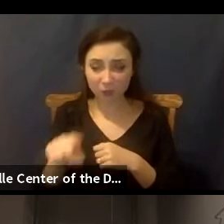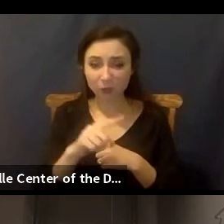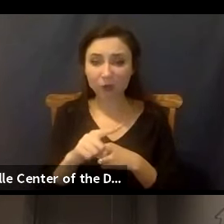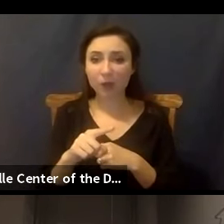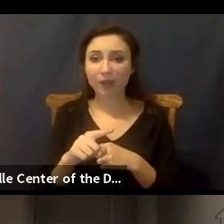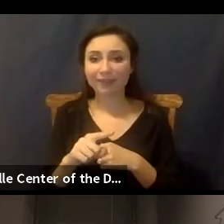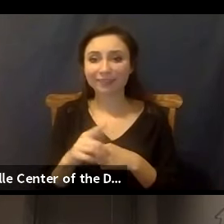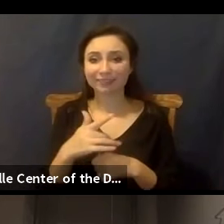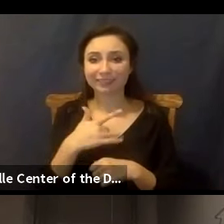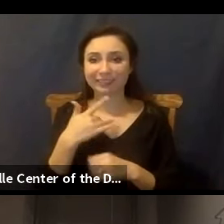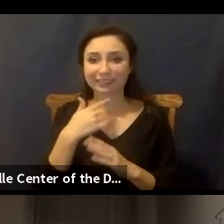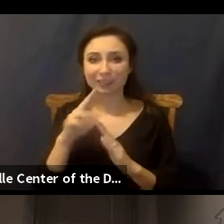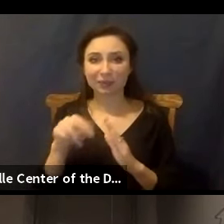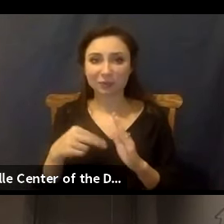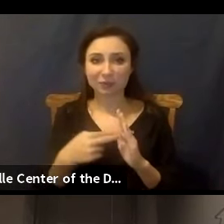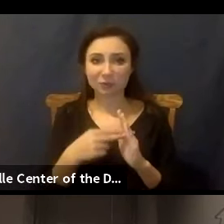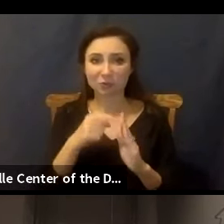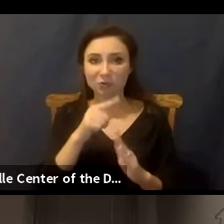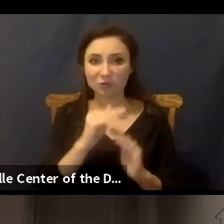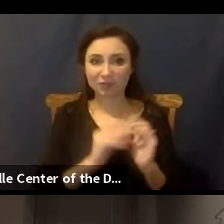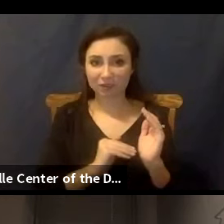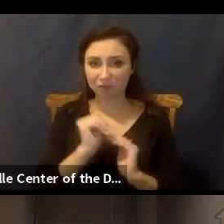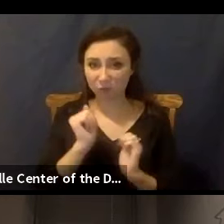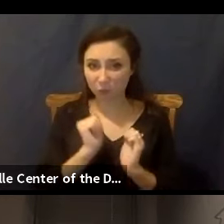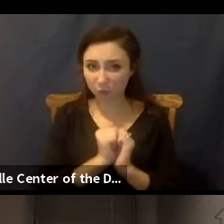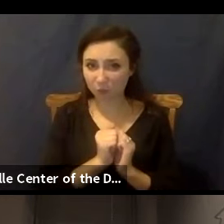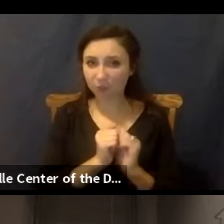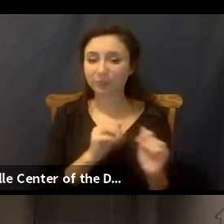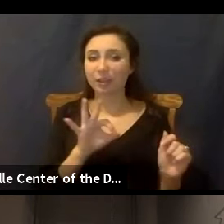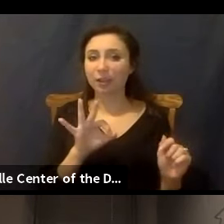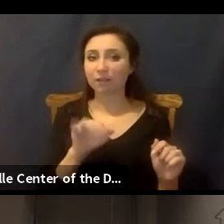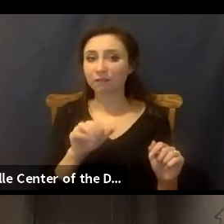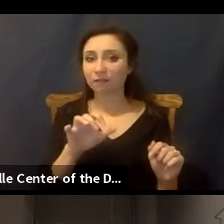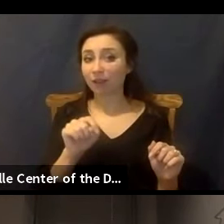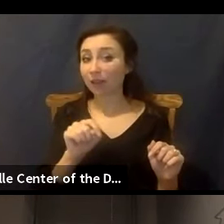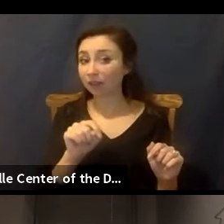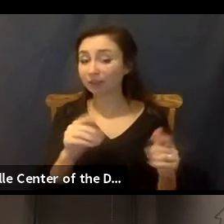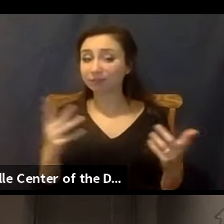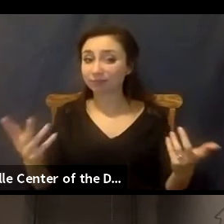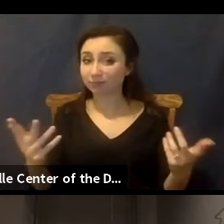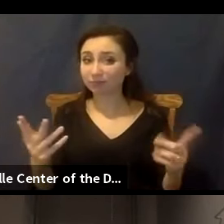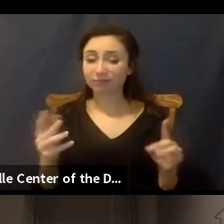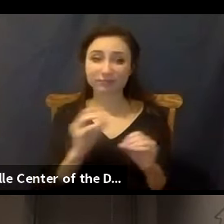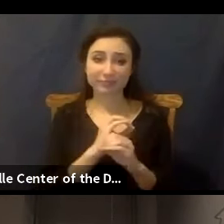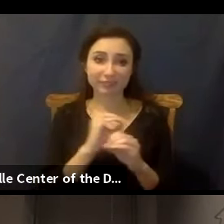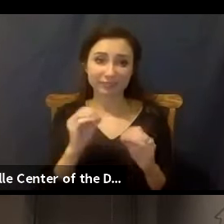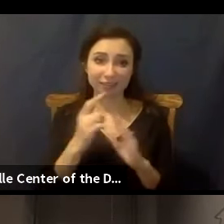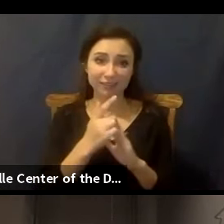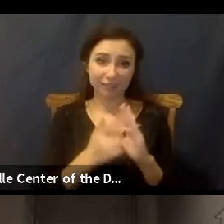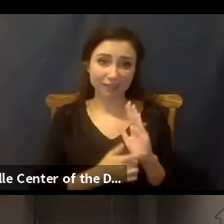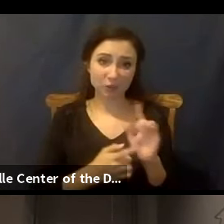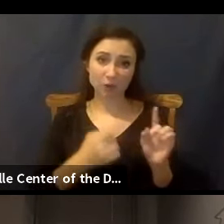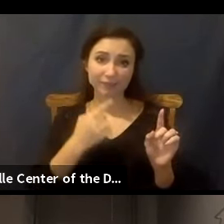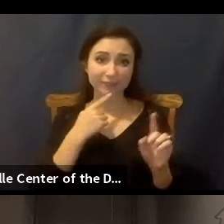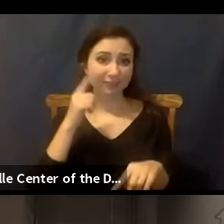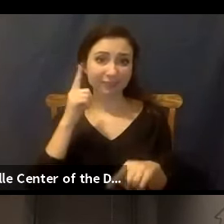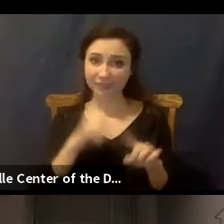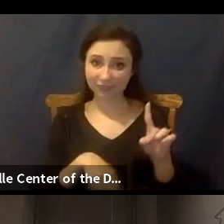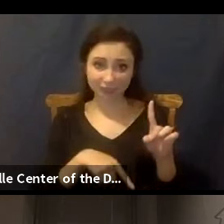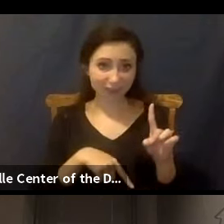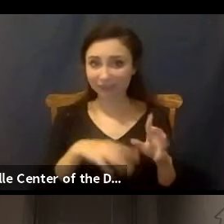be a role she was comfortable with. But the fact is that there's nothing in the law that says that she can't